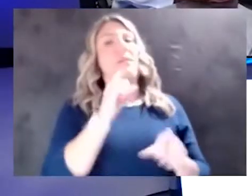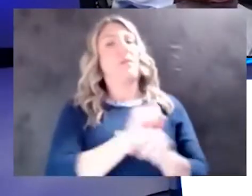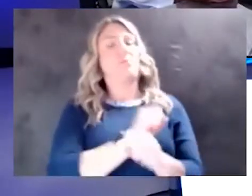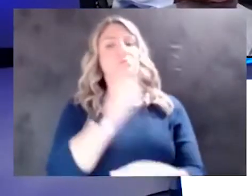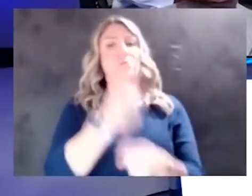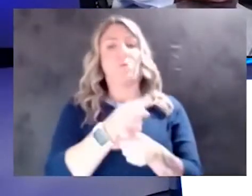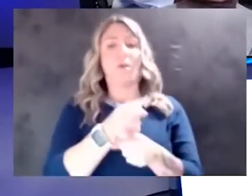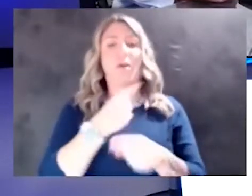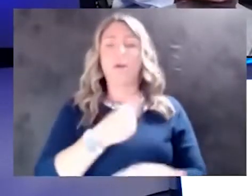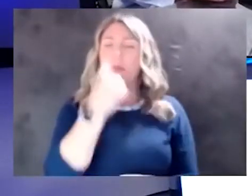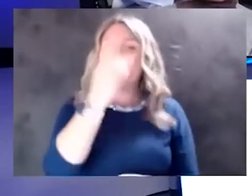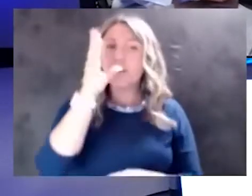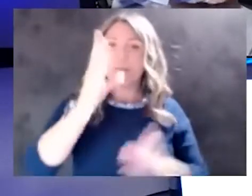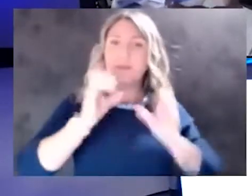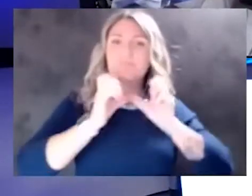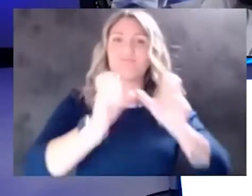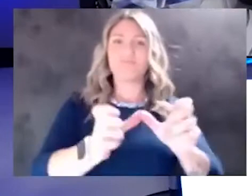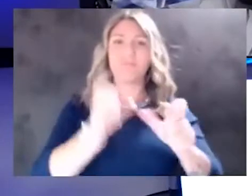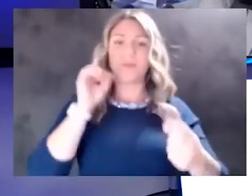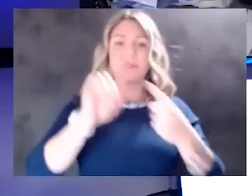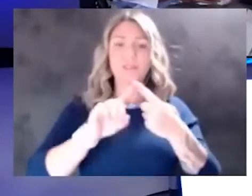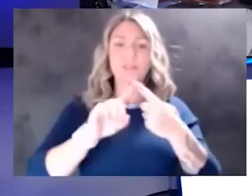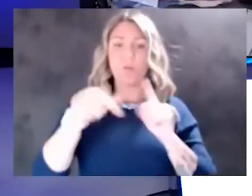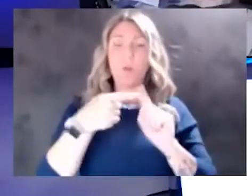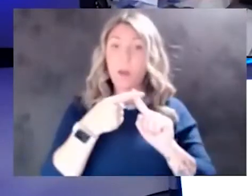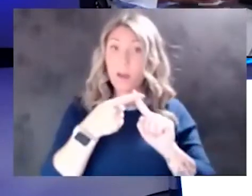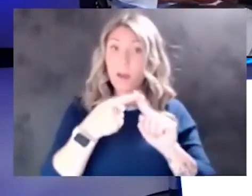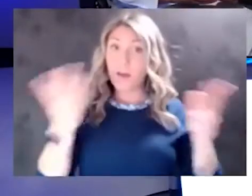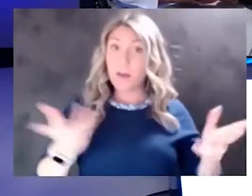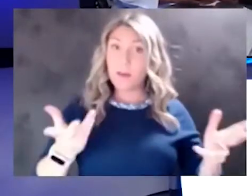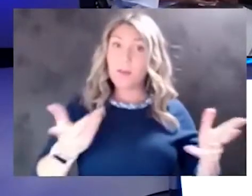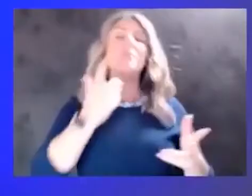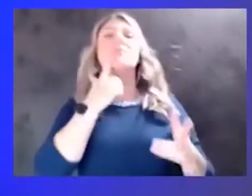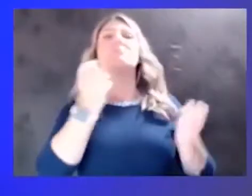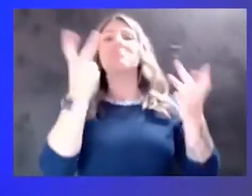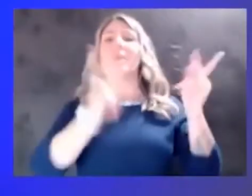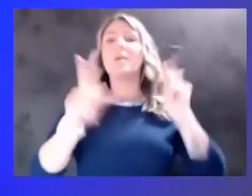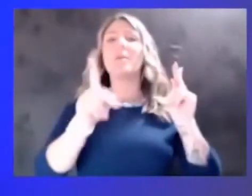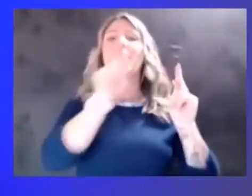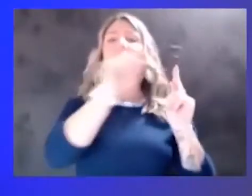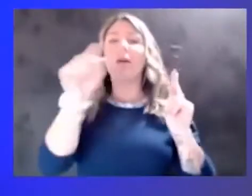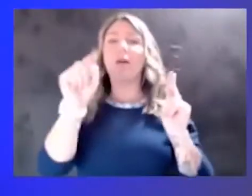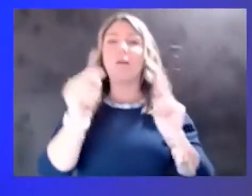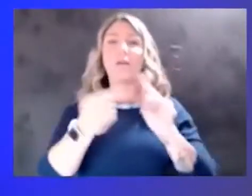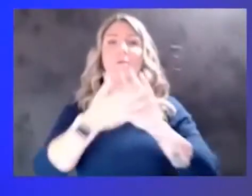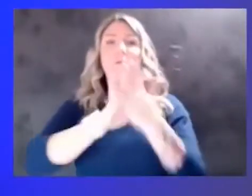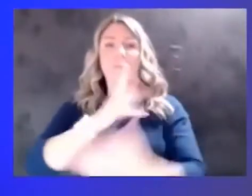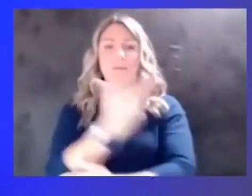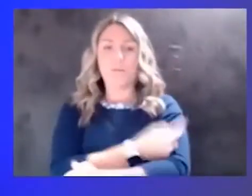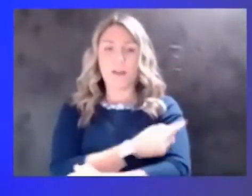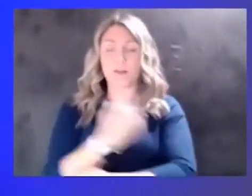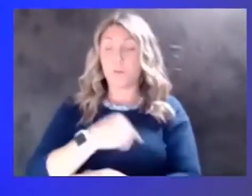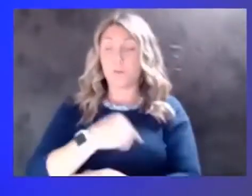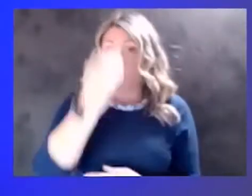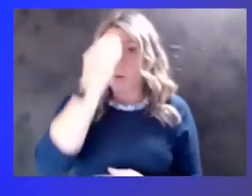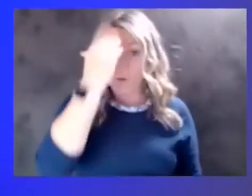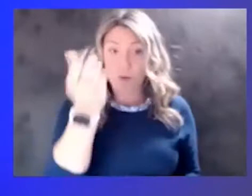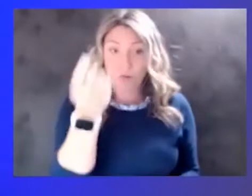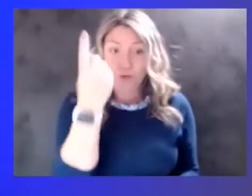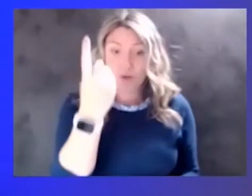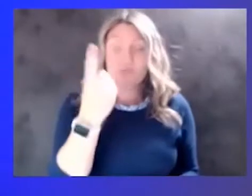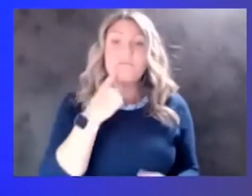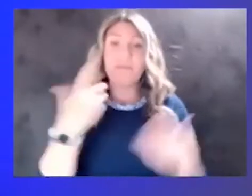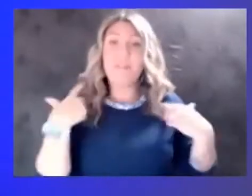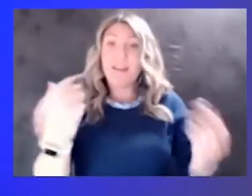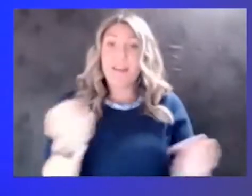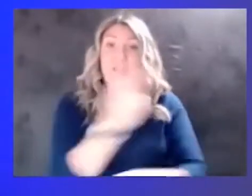will continue until a lot of those people get vaccinated. We do understand and know that especially the healthy patients that are in